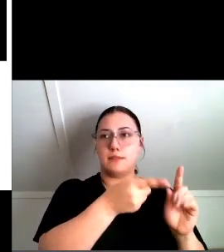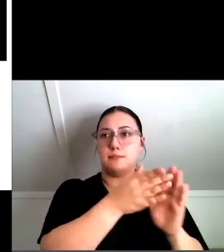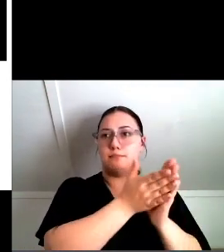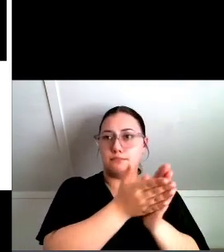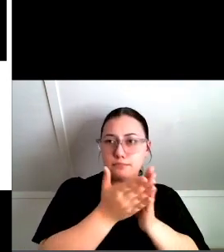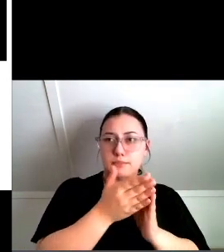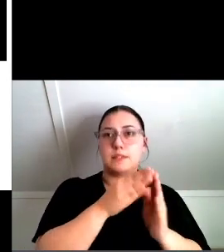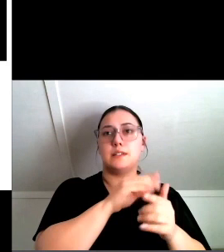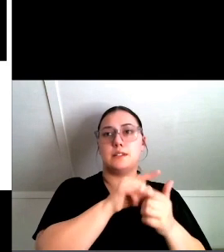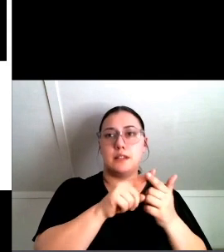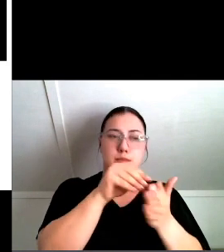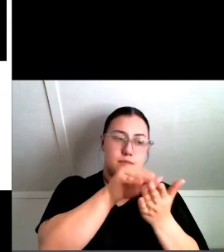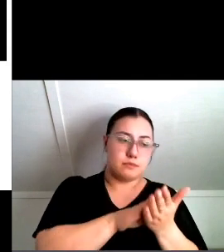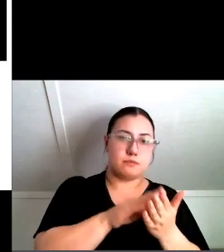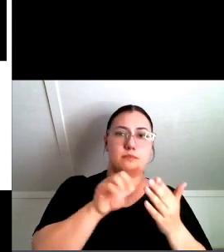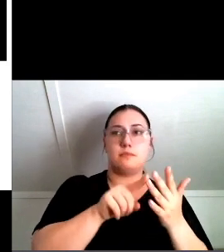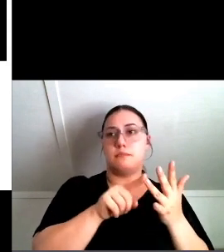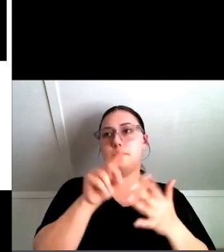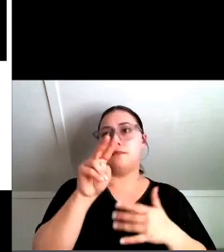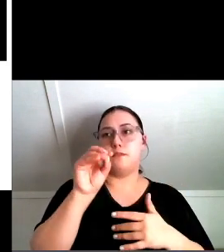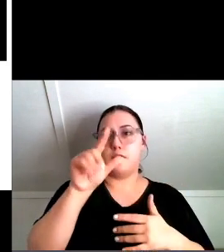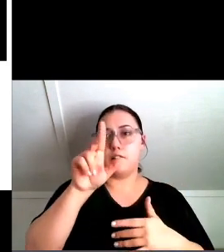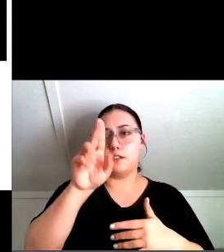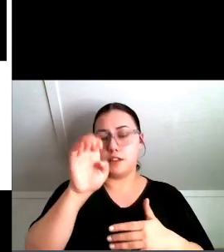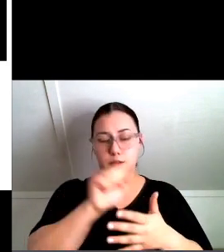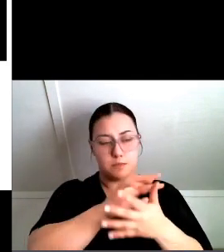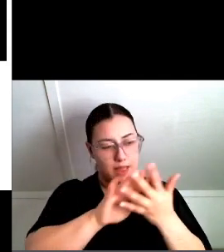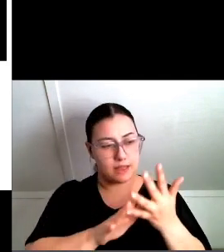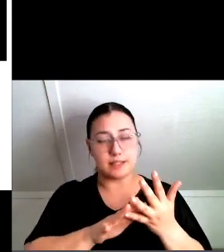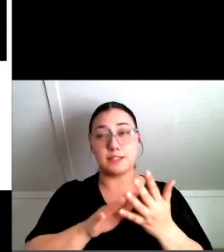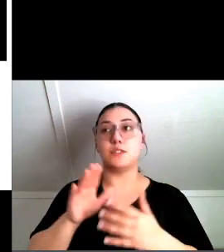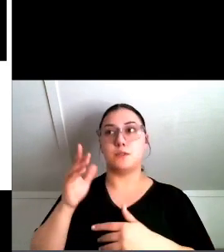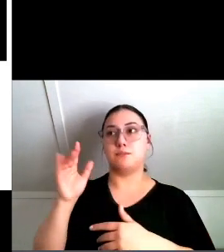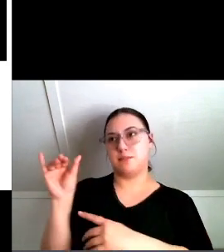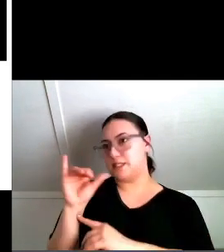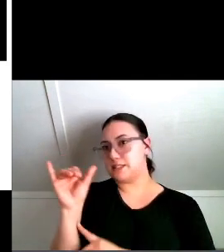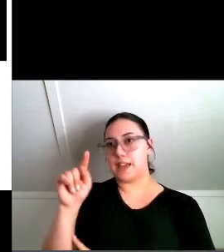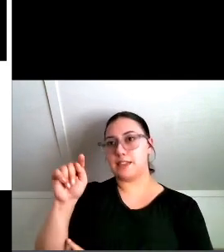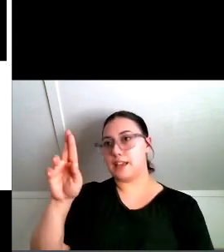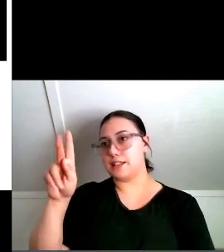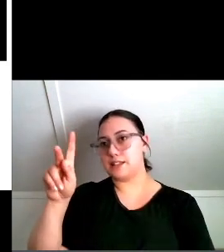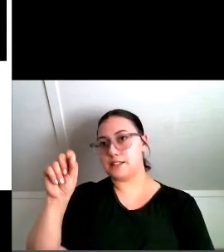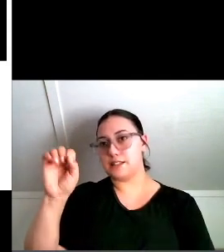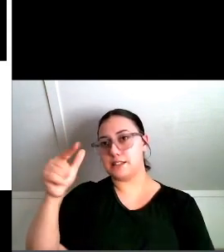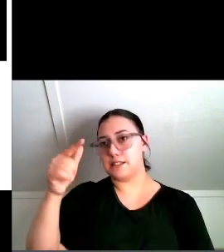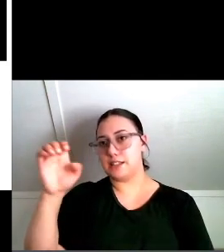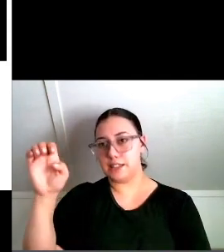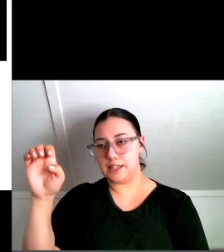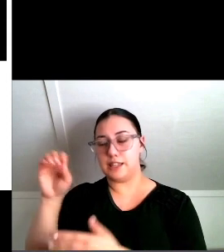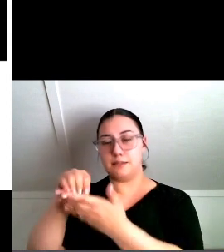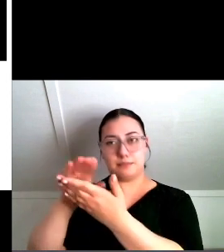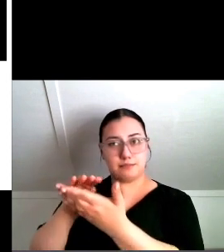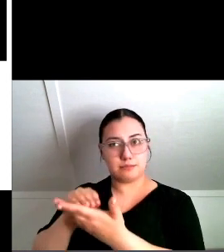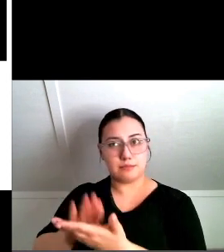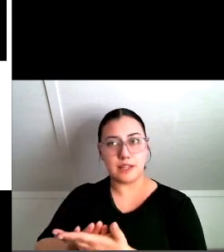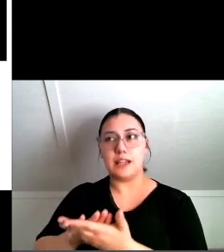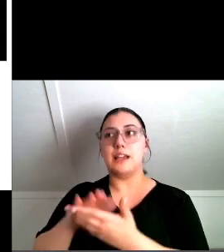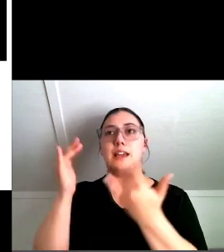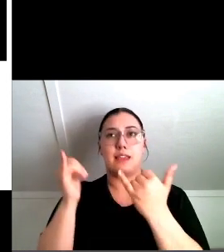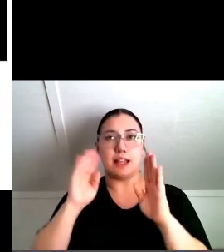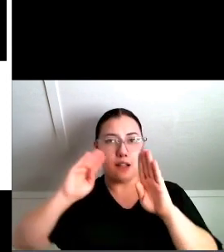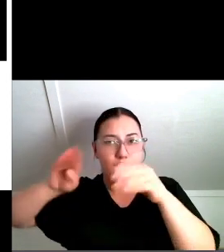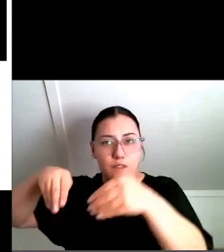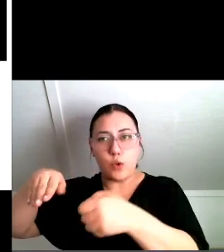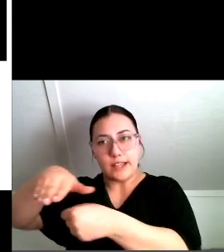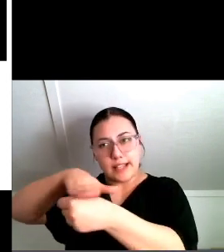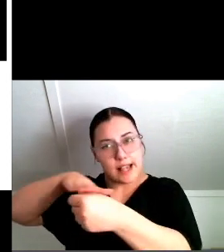graduates of Tuskegee Institute and educational institutions they created become sort of focal points of local activism. And that too